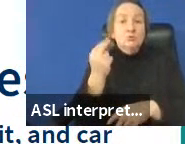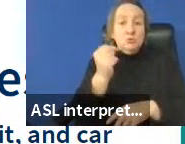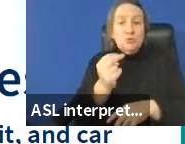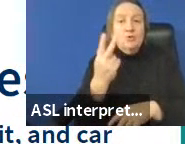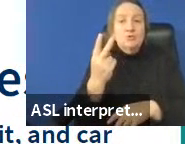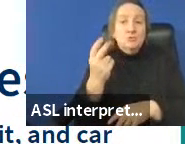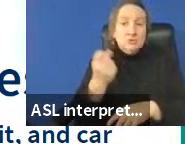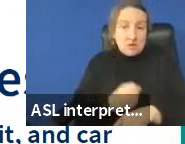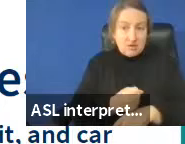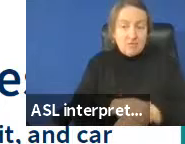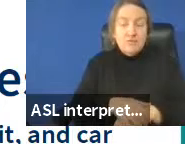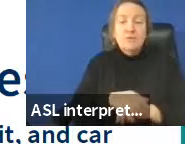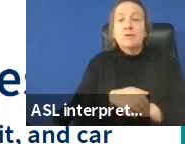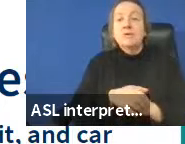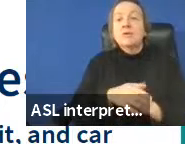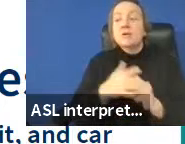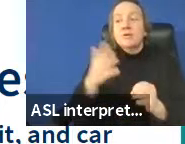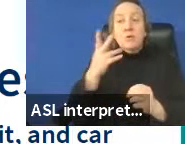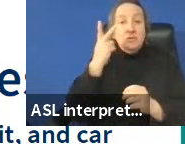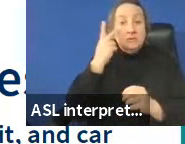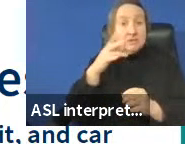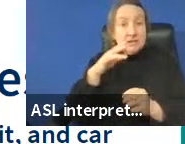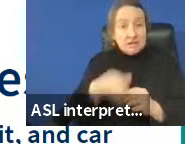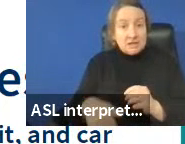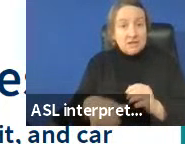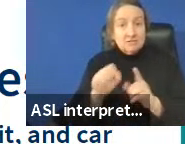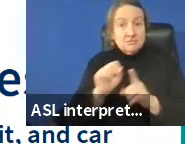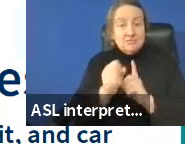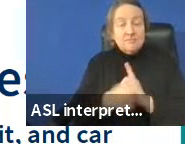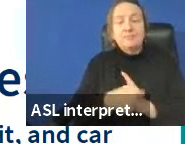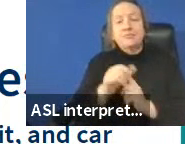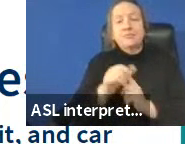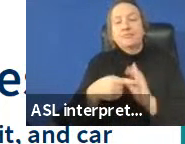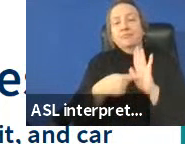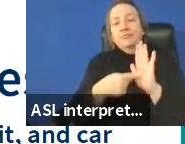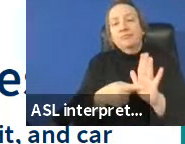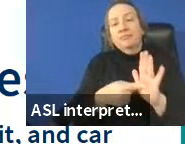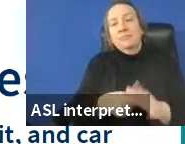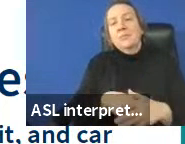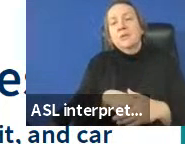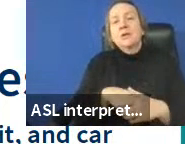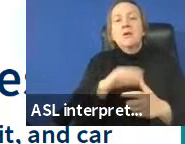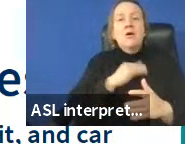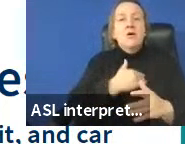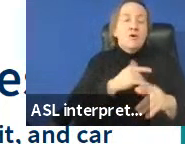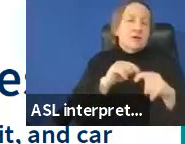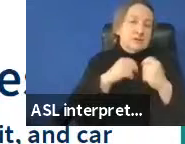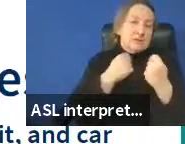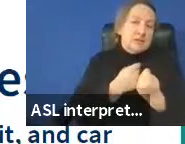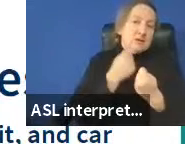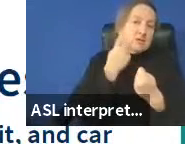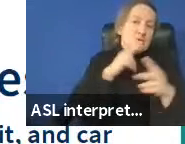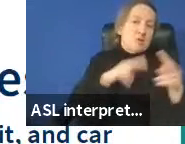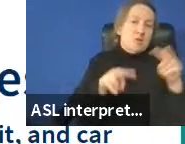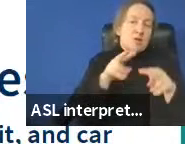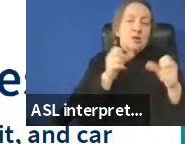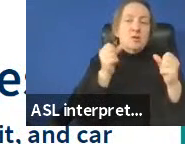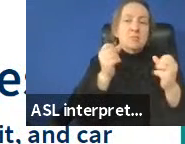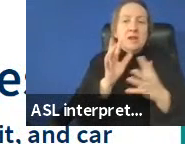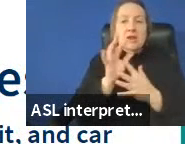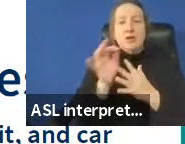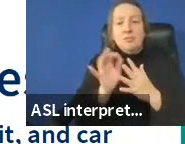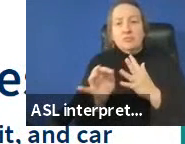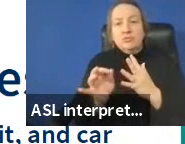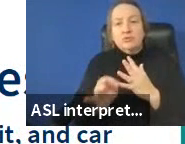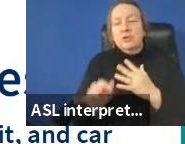What's shown in this configuration is just a representation. Our team is looking at several options And this